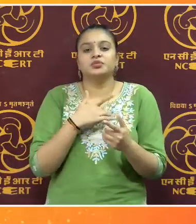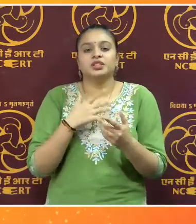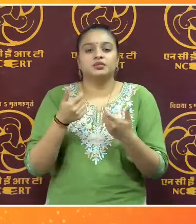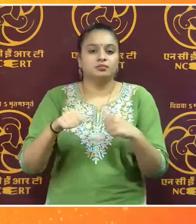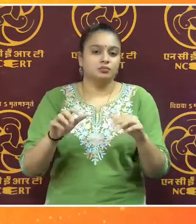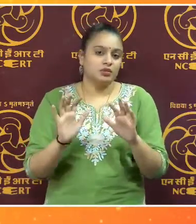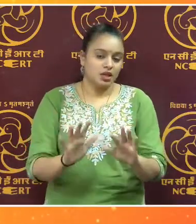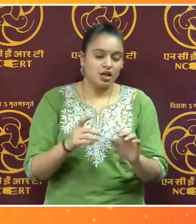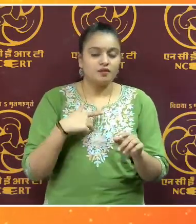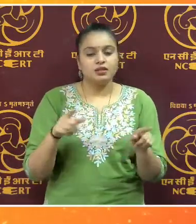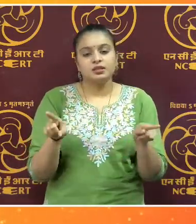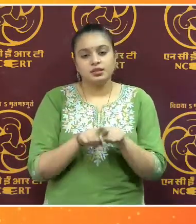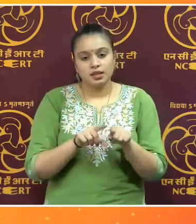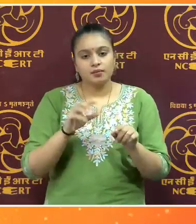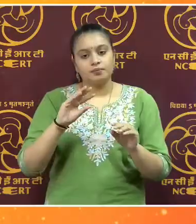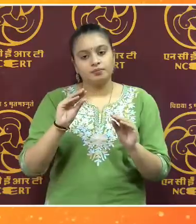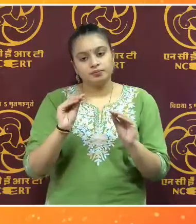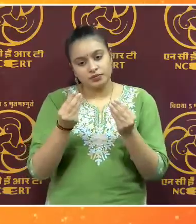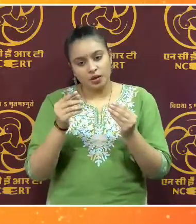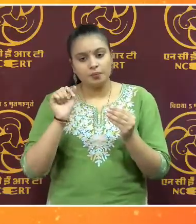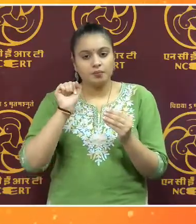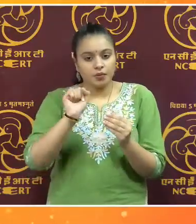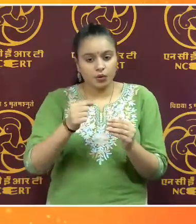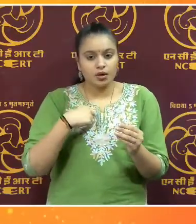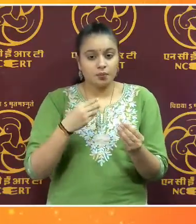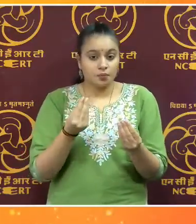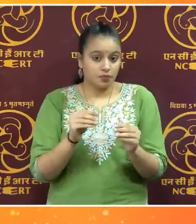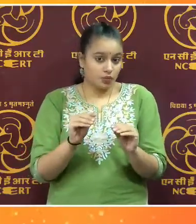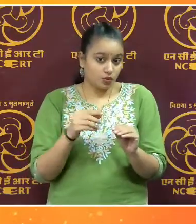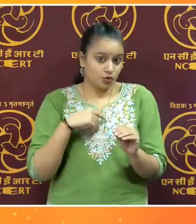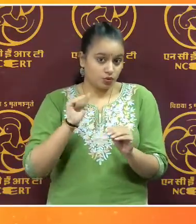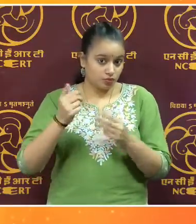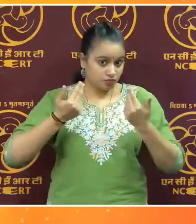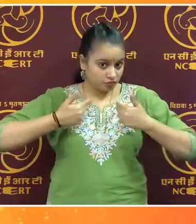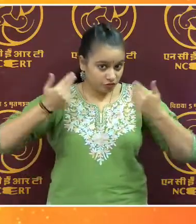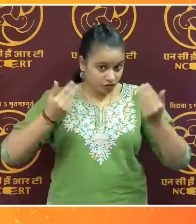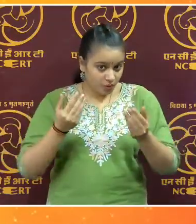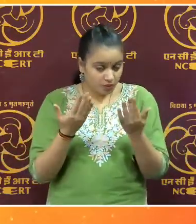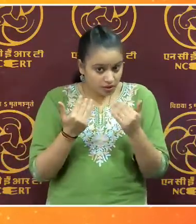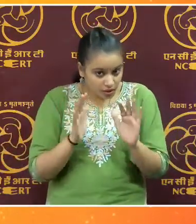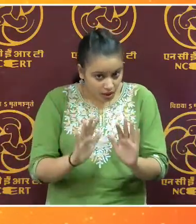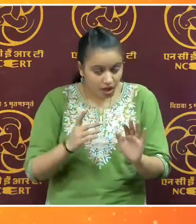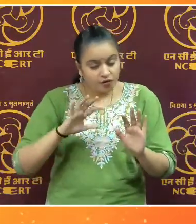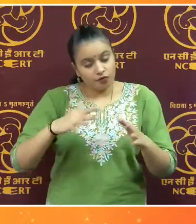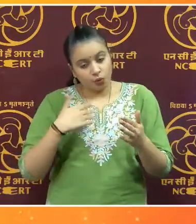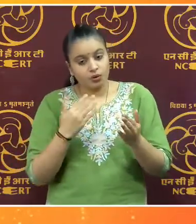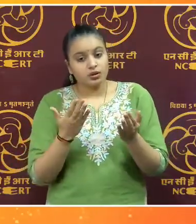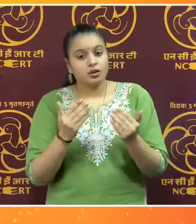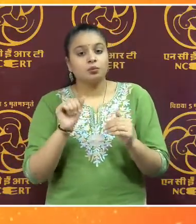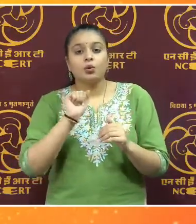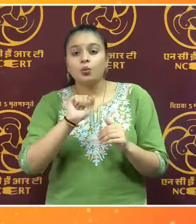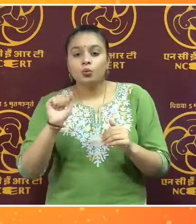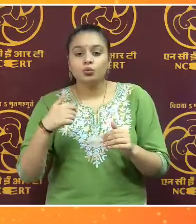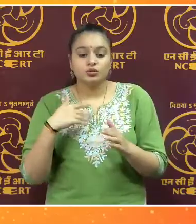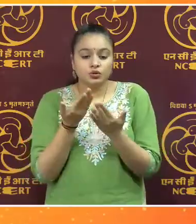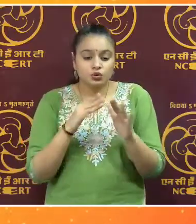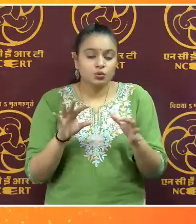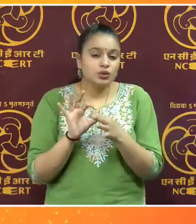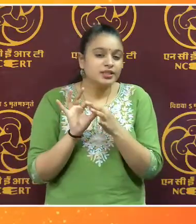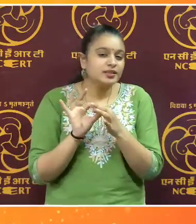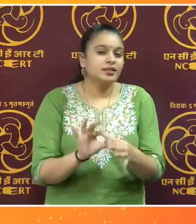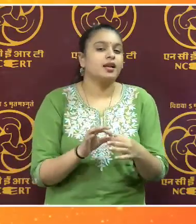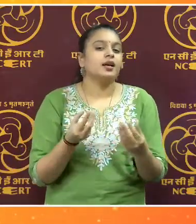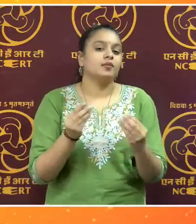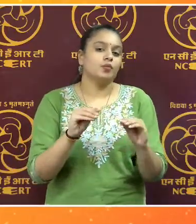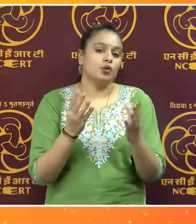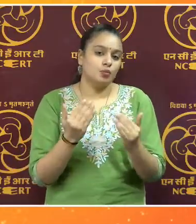So somehow that is why he's very much famous. He's very much able to touch the emotions of